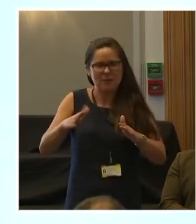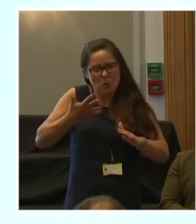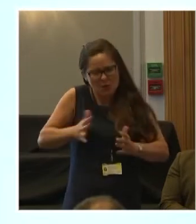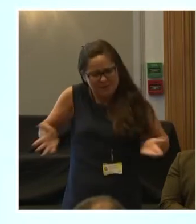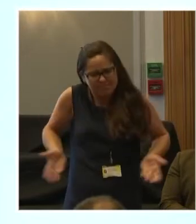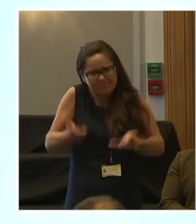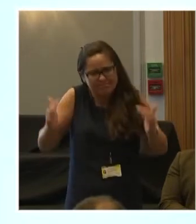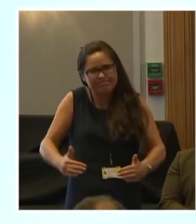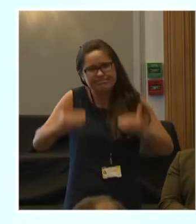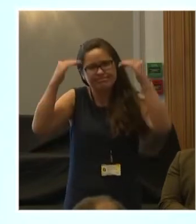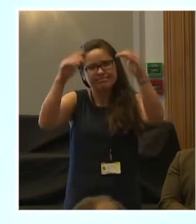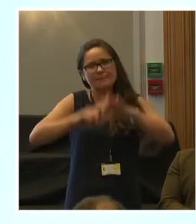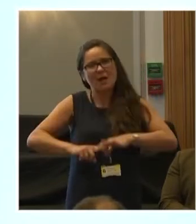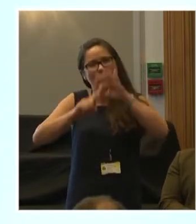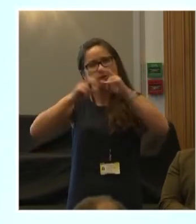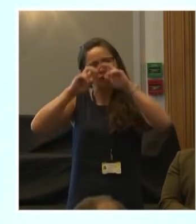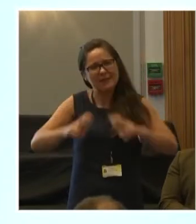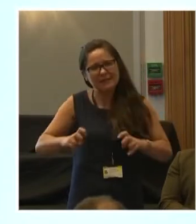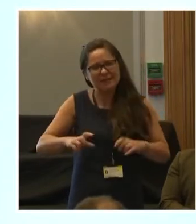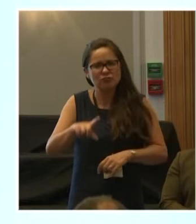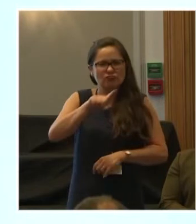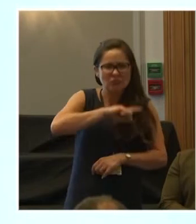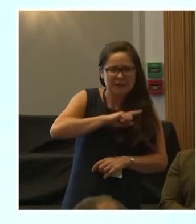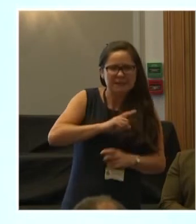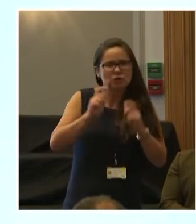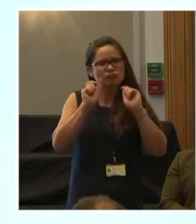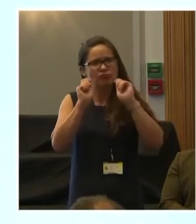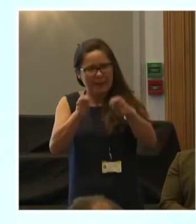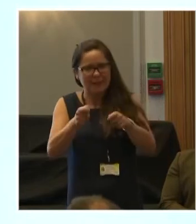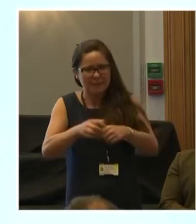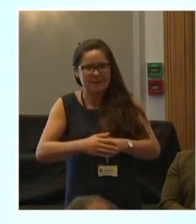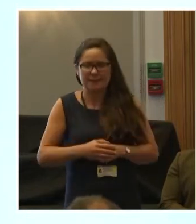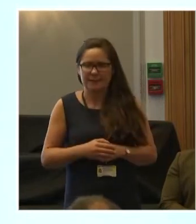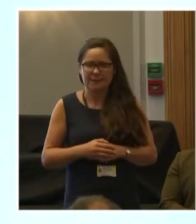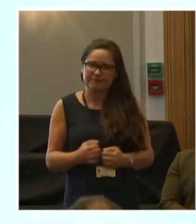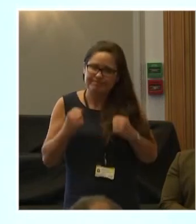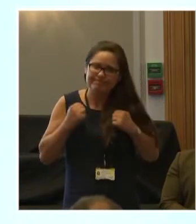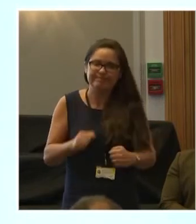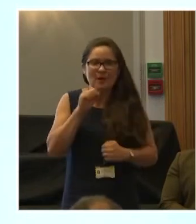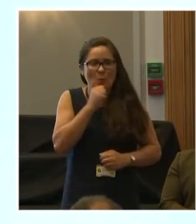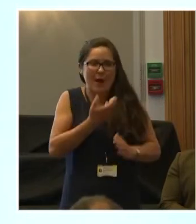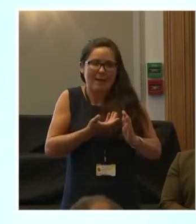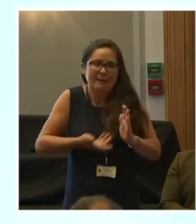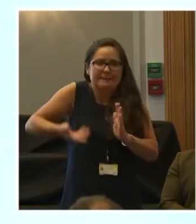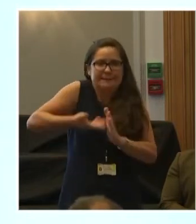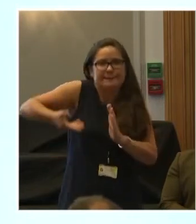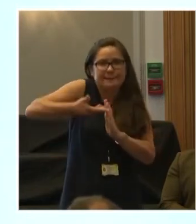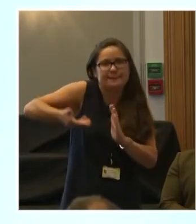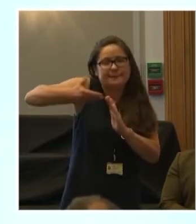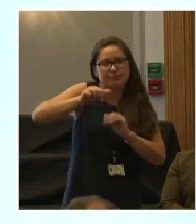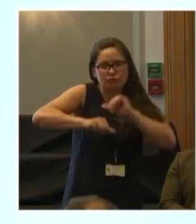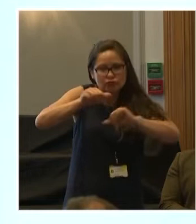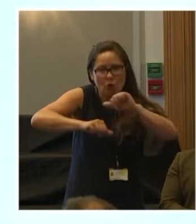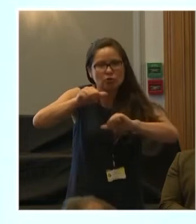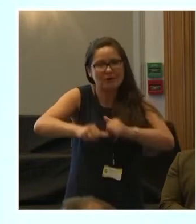high quality research into causes and treatments. We are determined to build on the progress that has already been made, maintaining